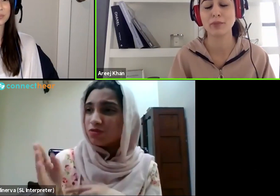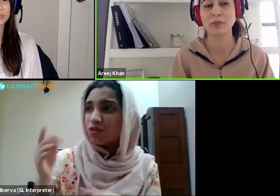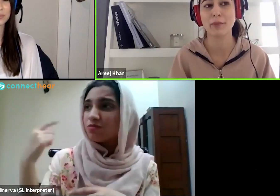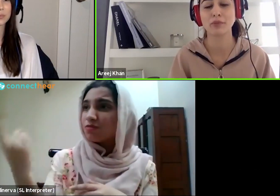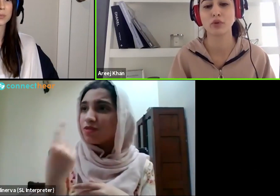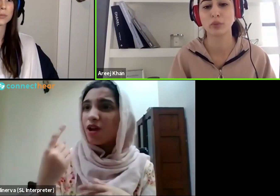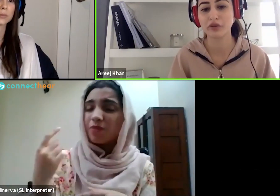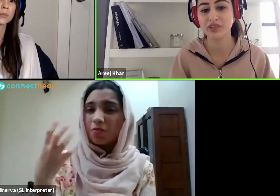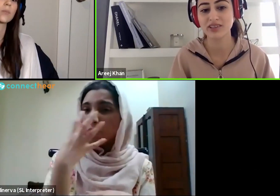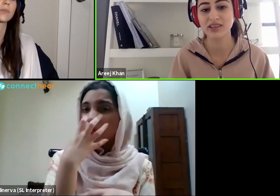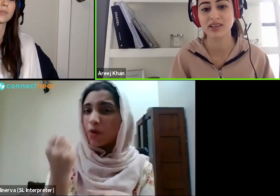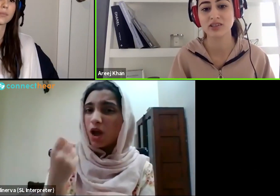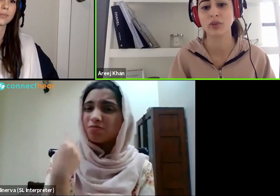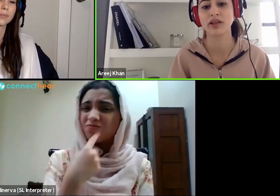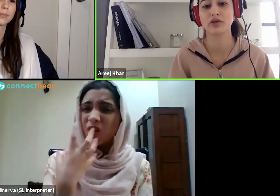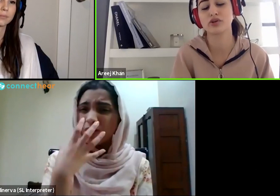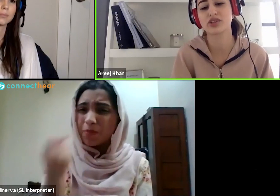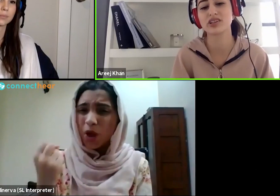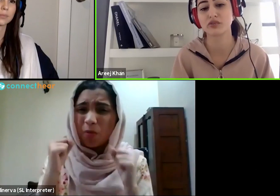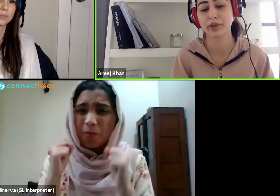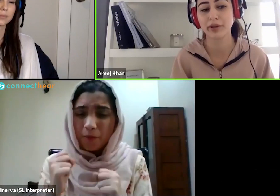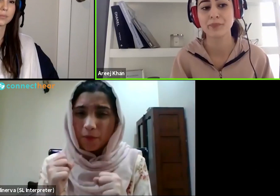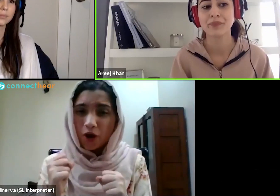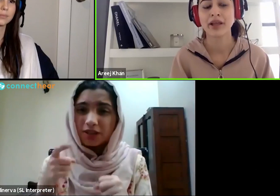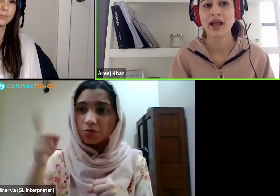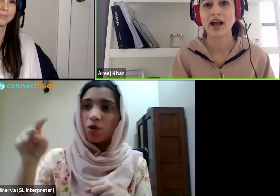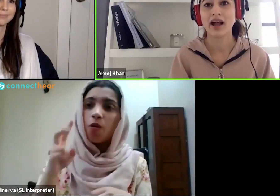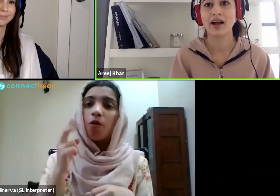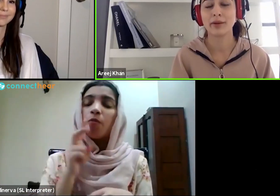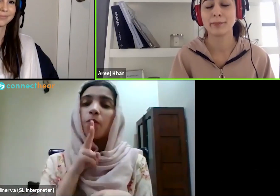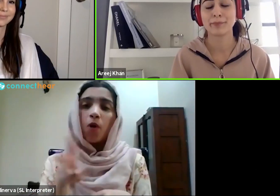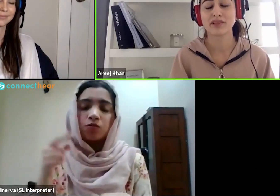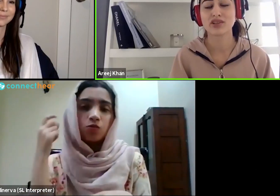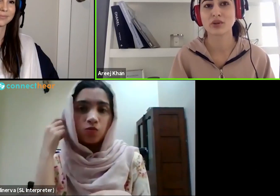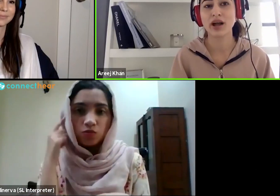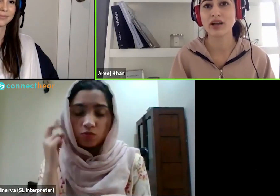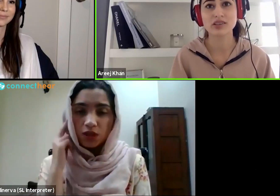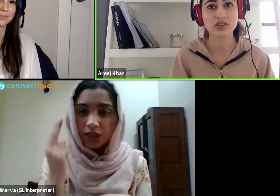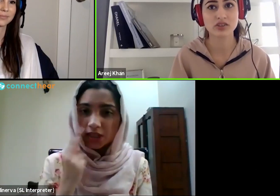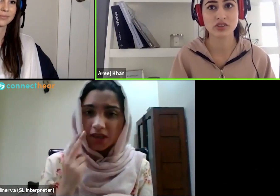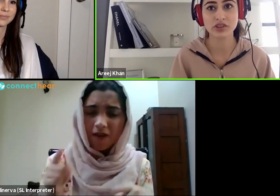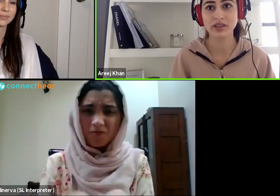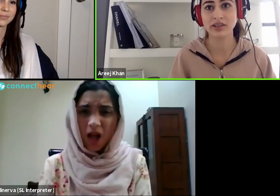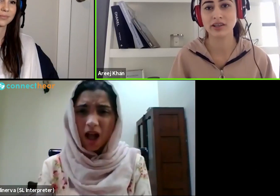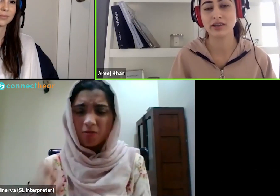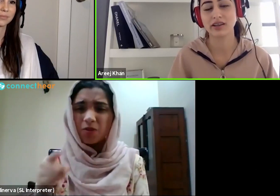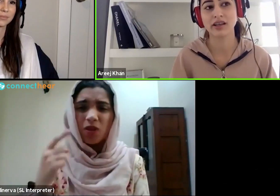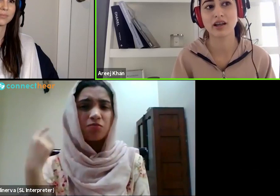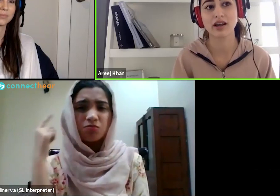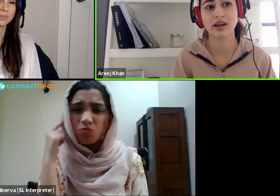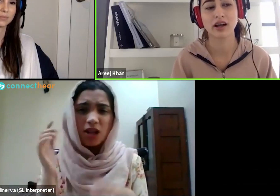think people becoming more aware of these things and knowing that you just need to repeat. So yeah, I